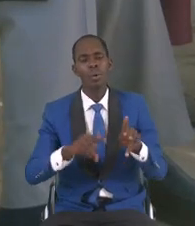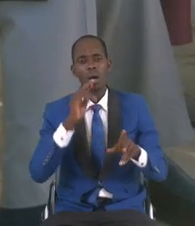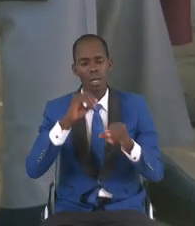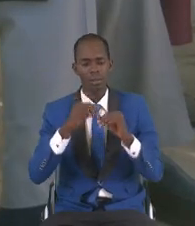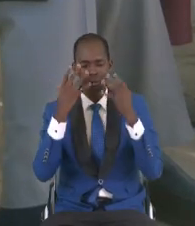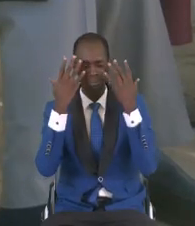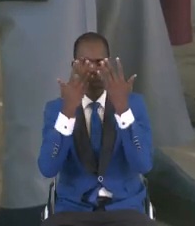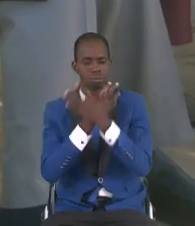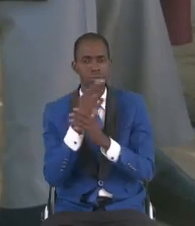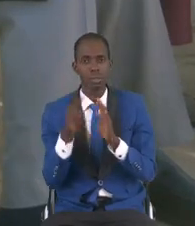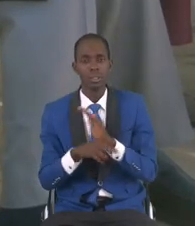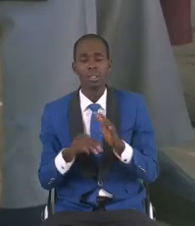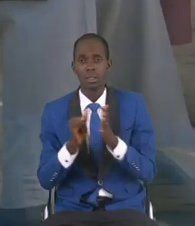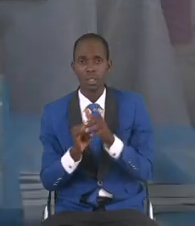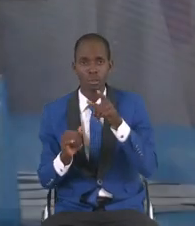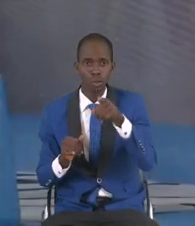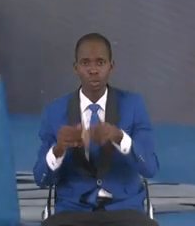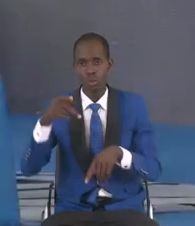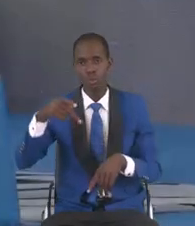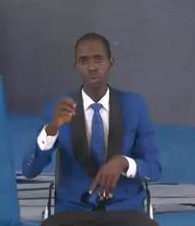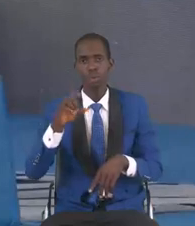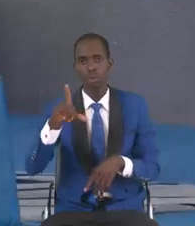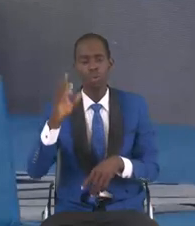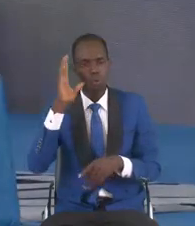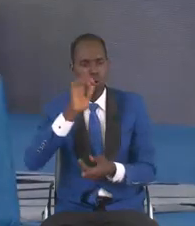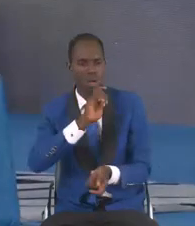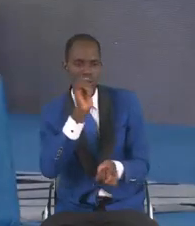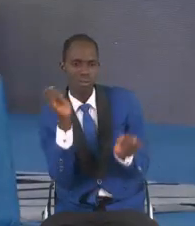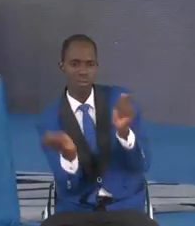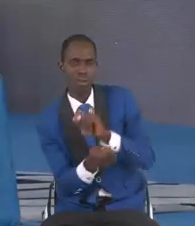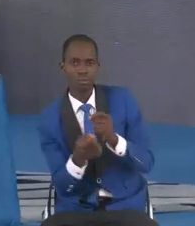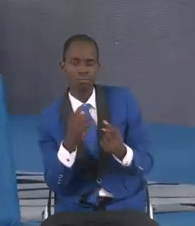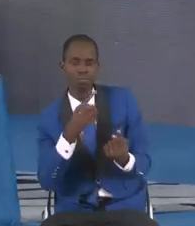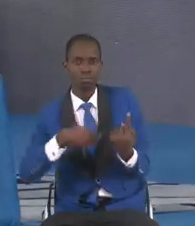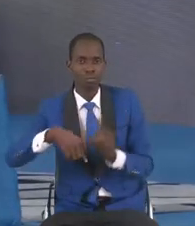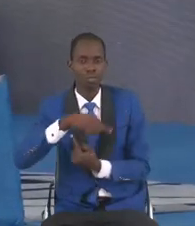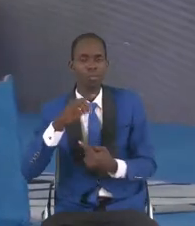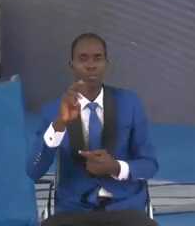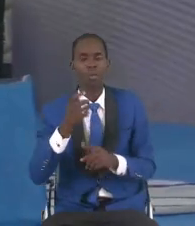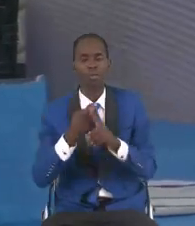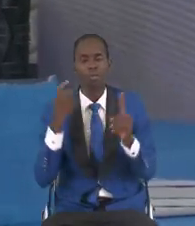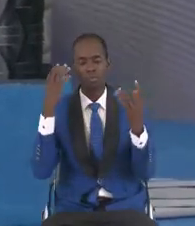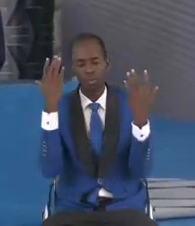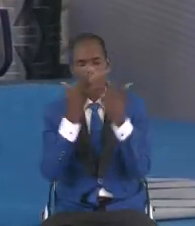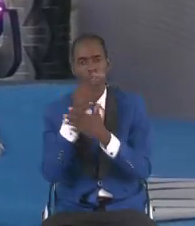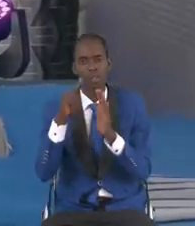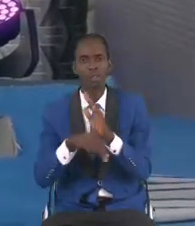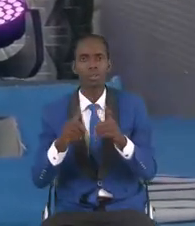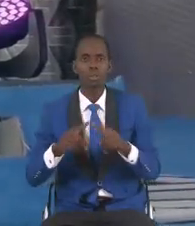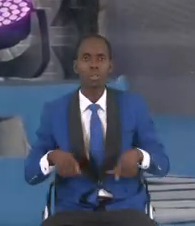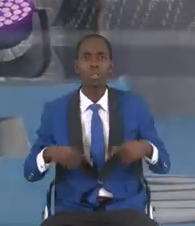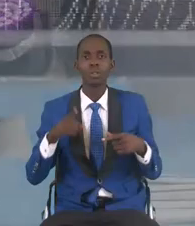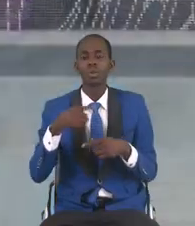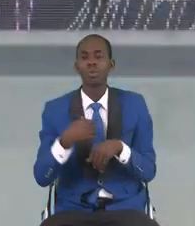you, Paul the Apostle, you will turn them from darkness to light. And so we measure what we